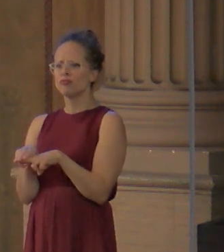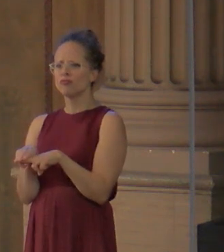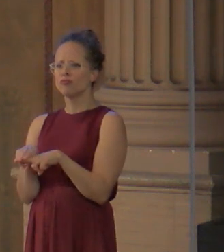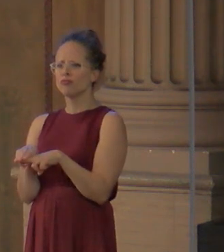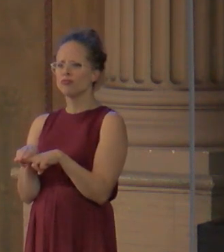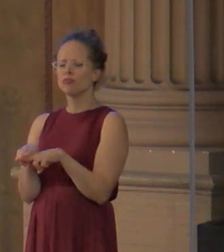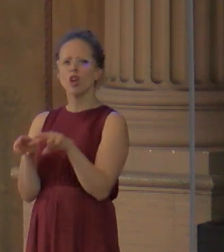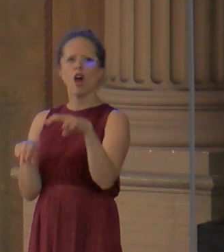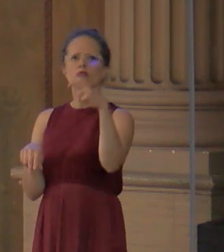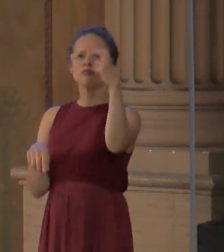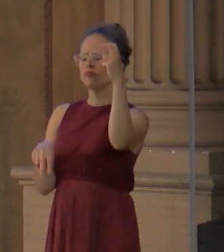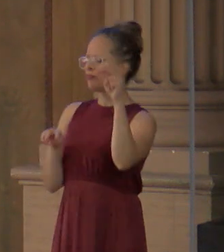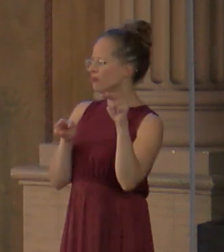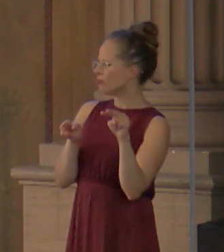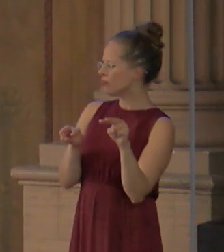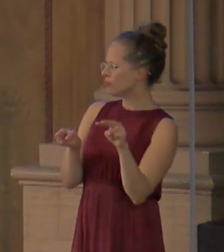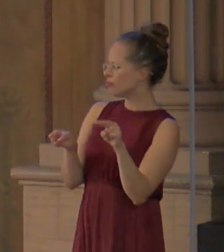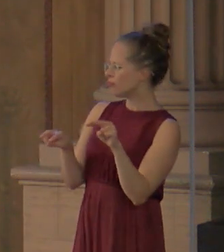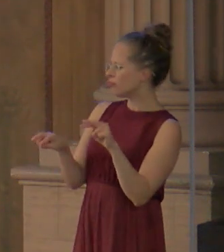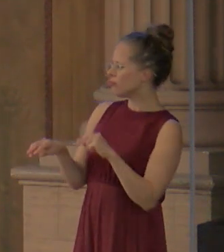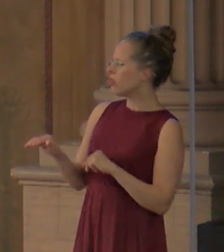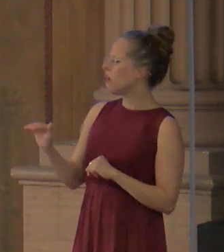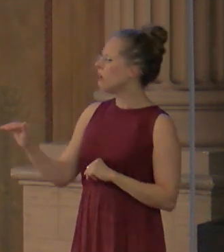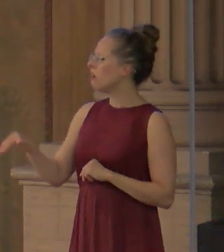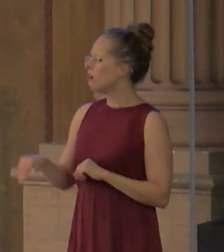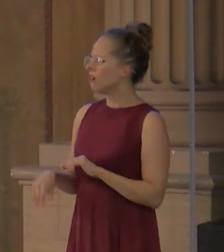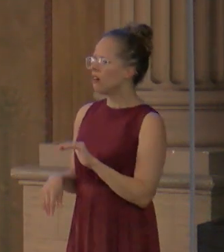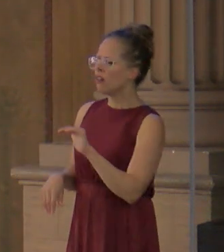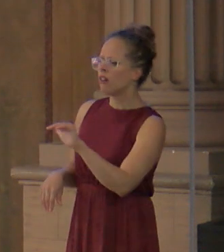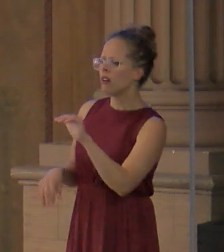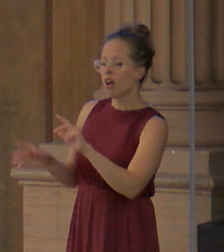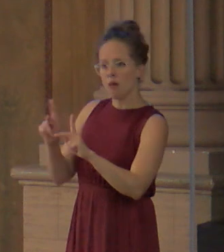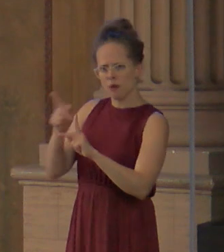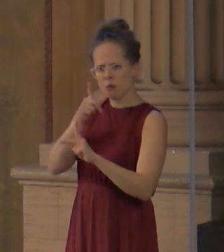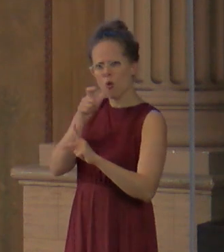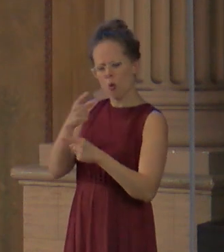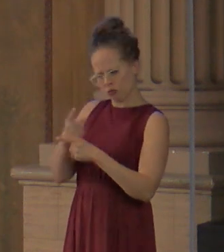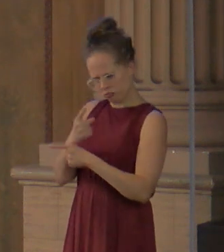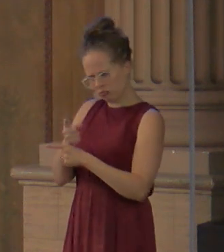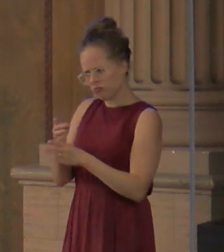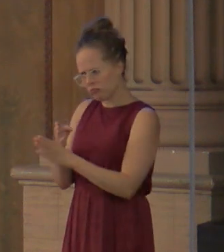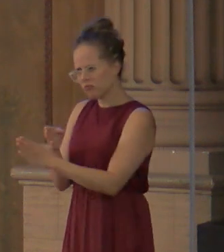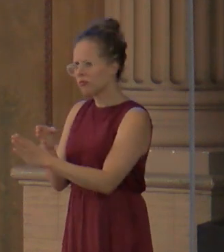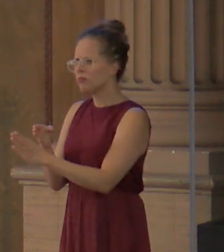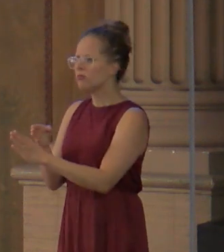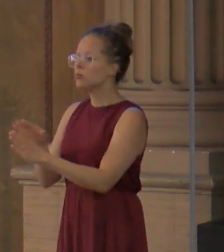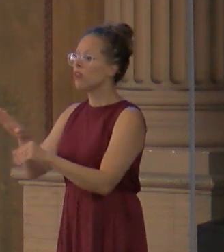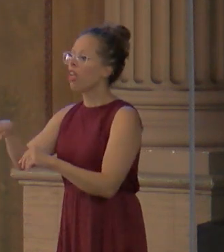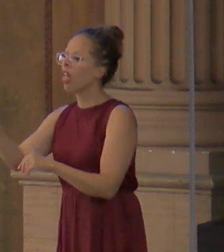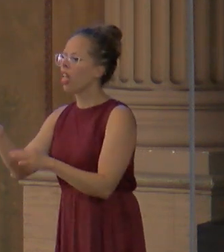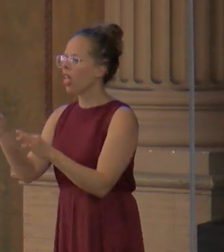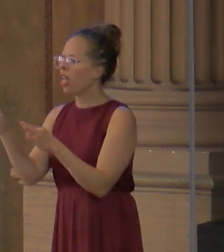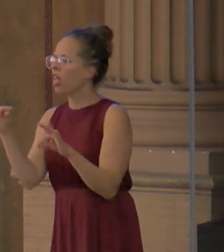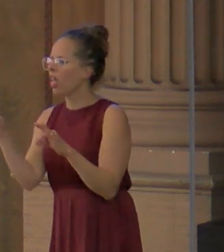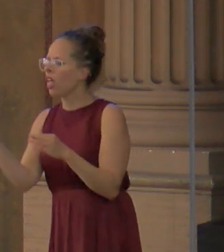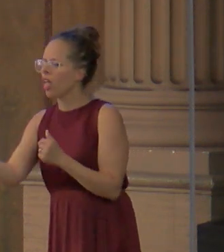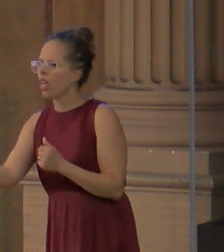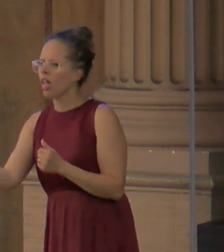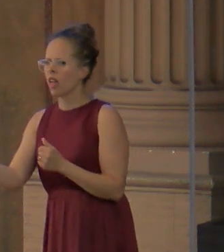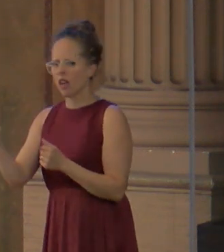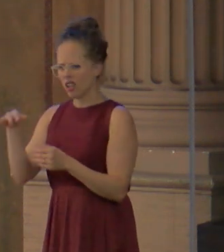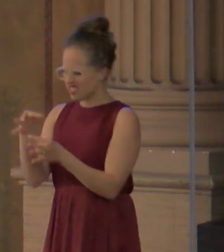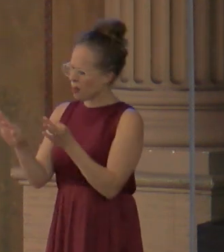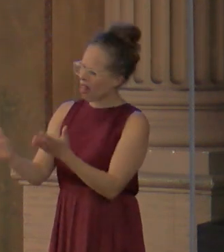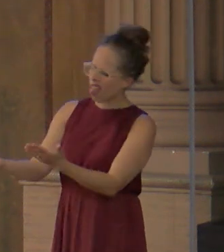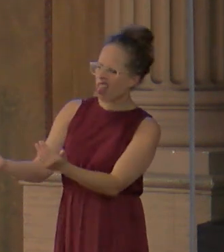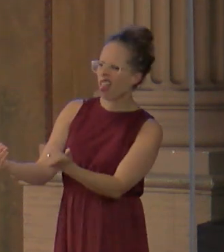town, calling to those who pass by who are going straight on their way. Whoever's simple, let him turn in here. And to him who lacks sense, she says, stolen